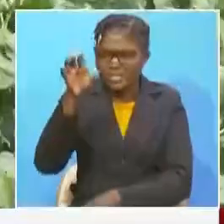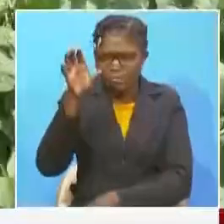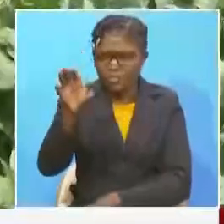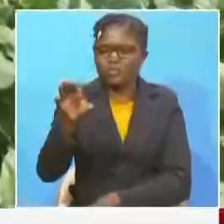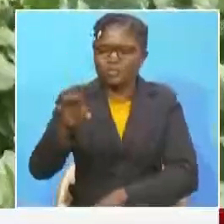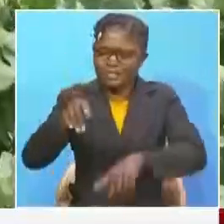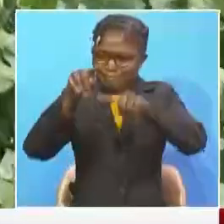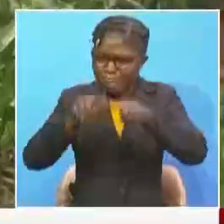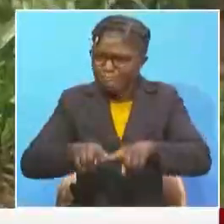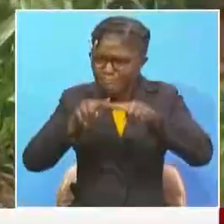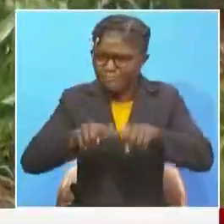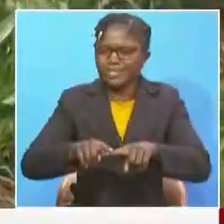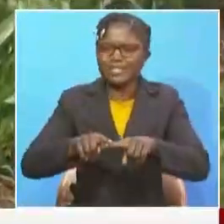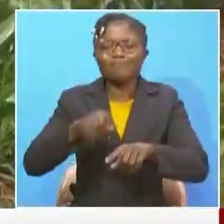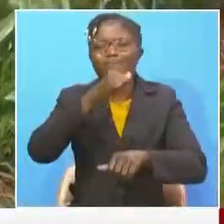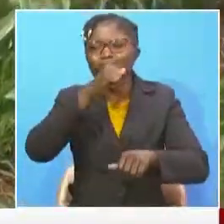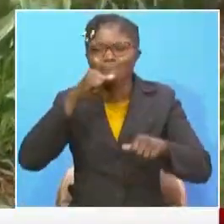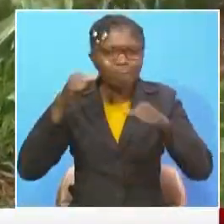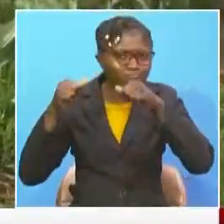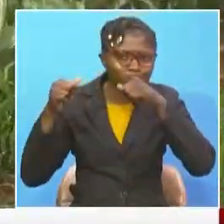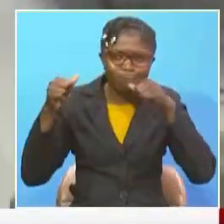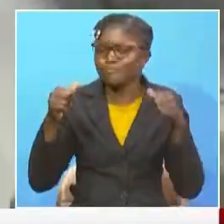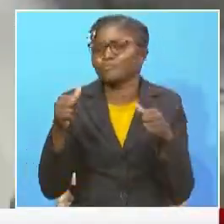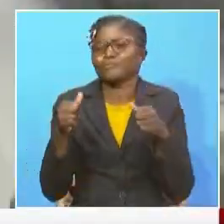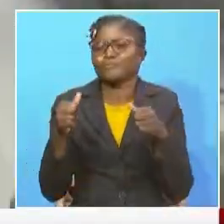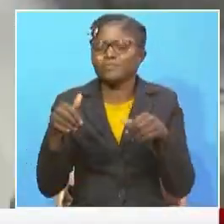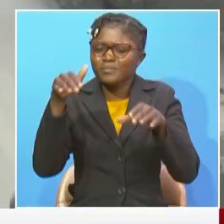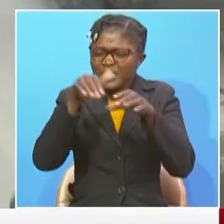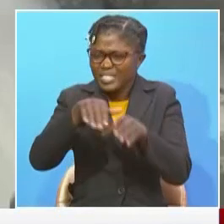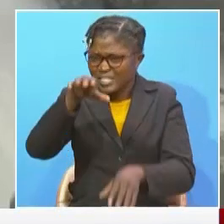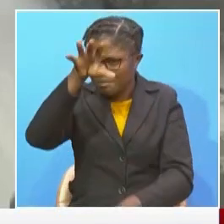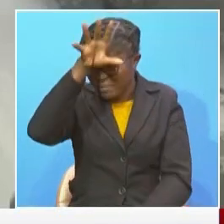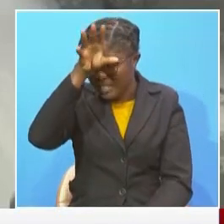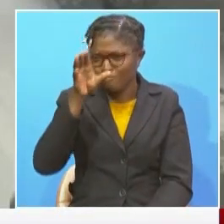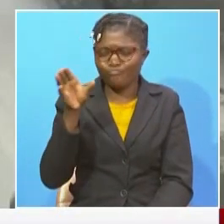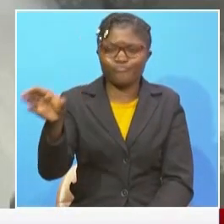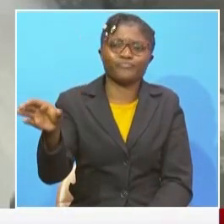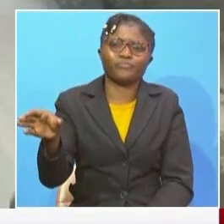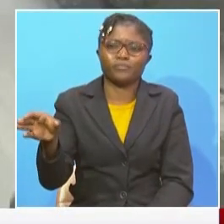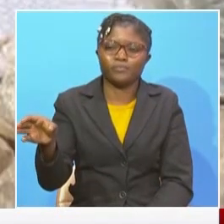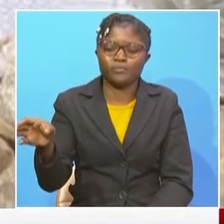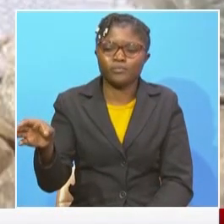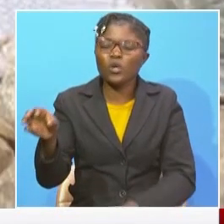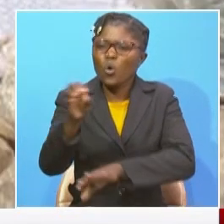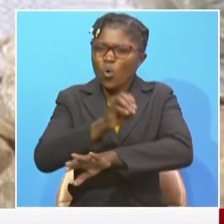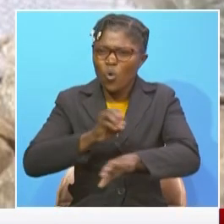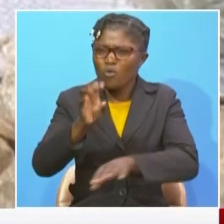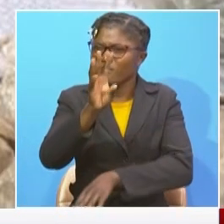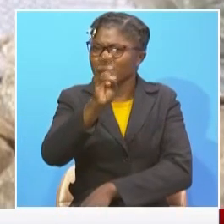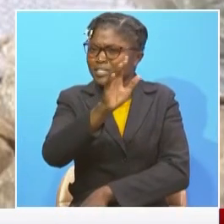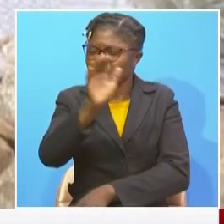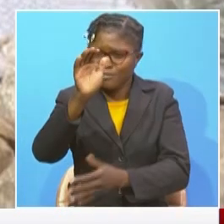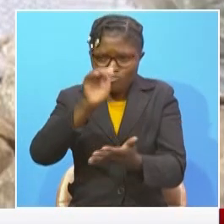on agriculture, despite harboring potential in the mining sector. With over